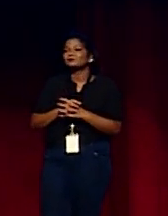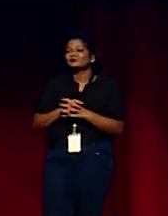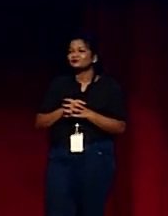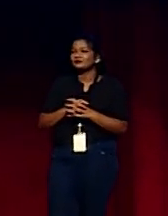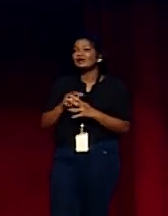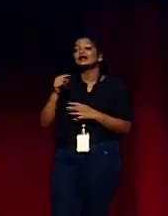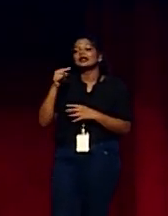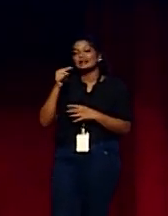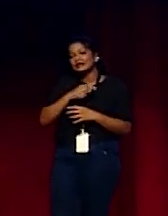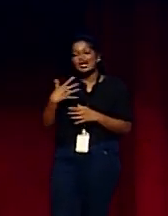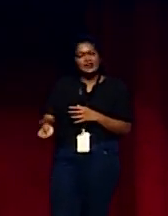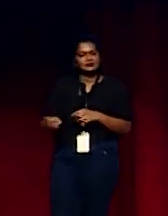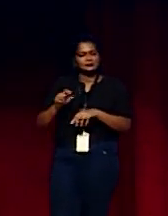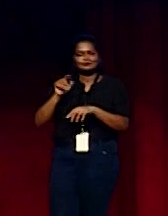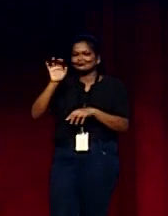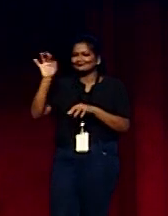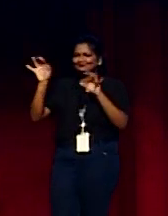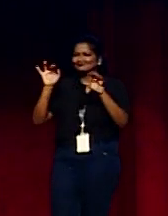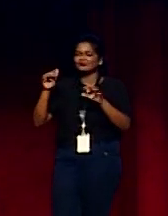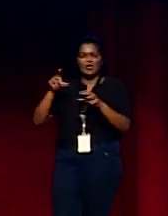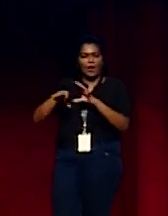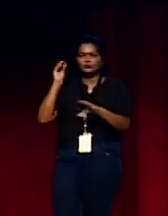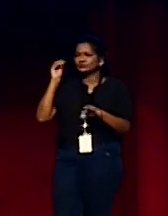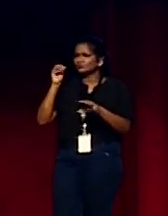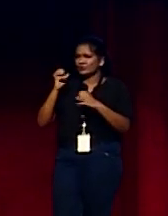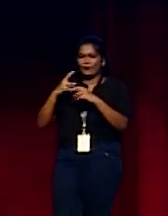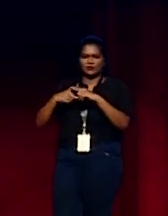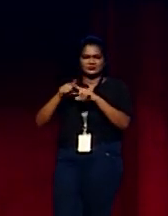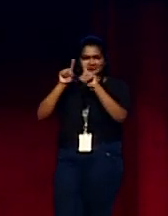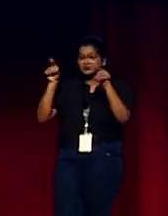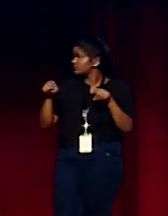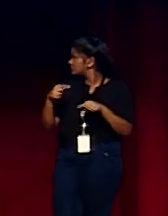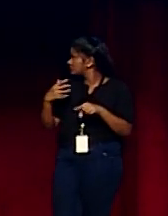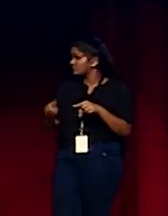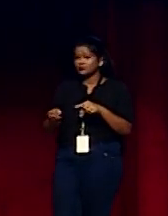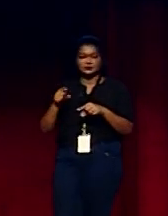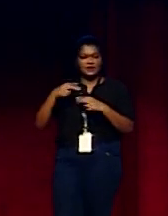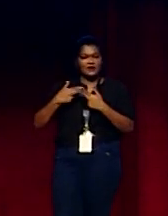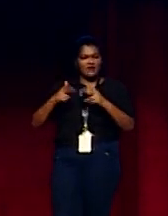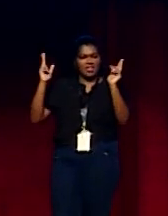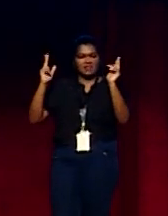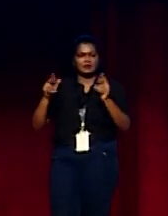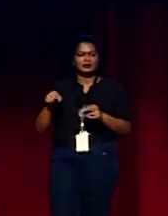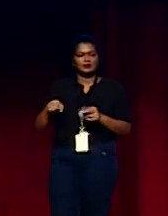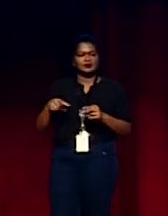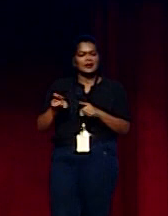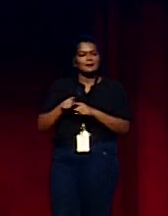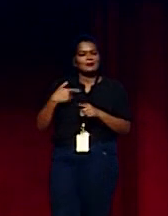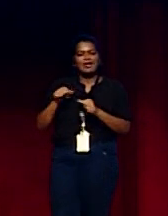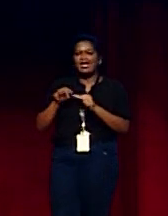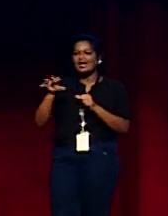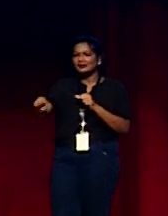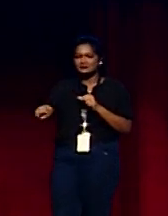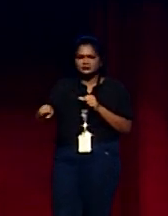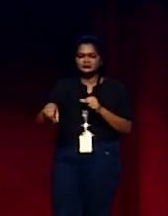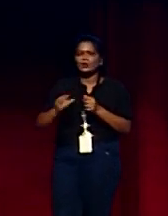and can be generated out of the box from this format. And finally, to really get into the